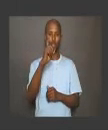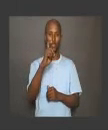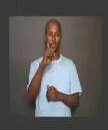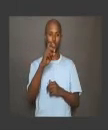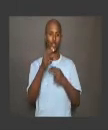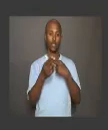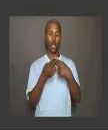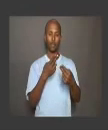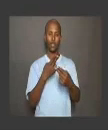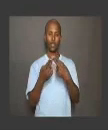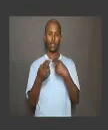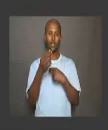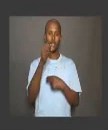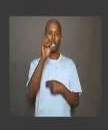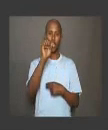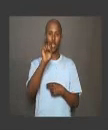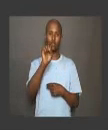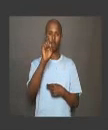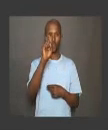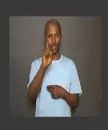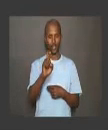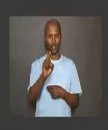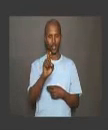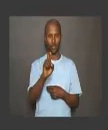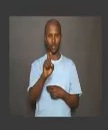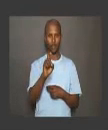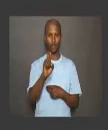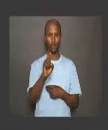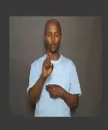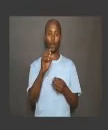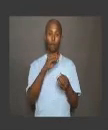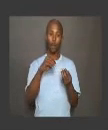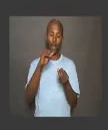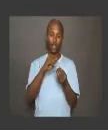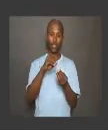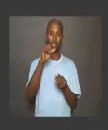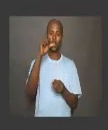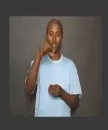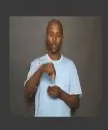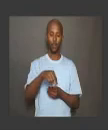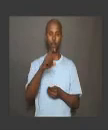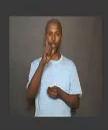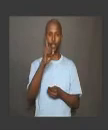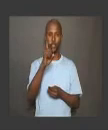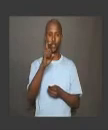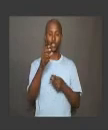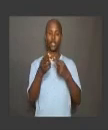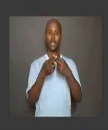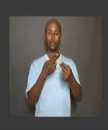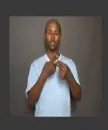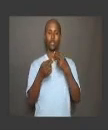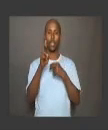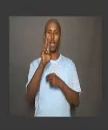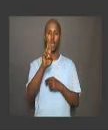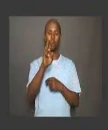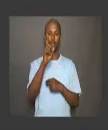x times S of x plus Q of x times